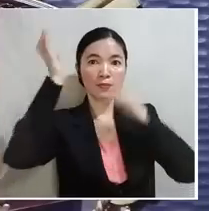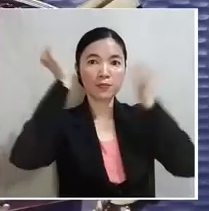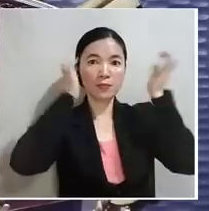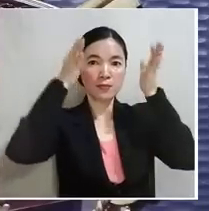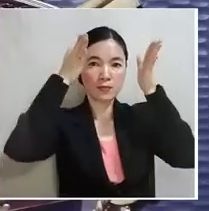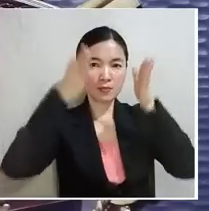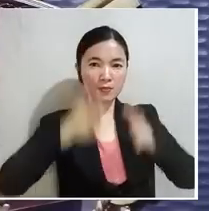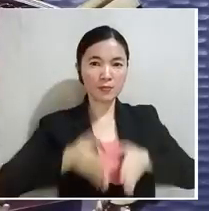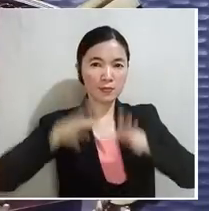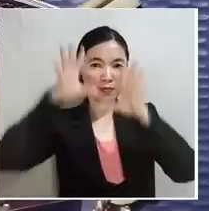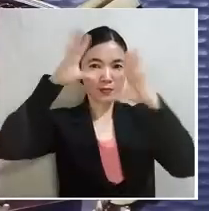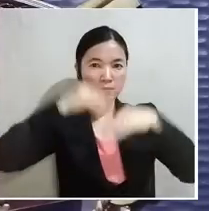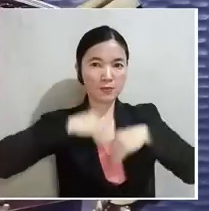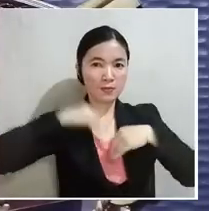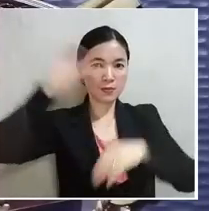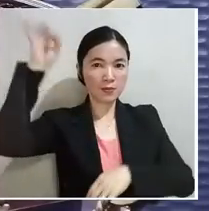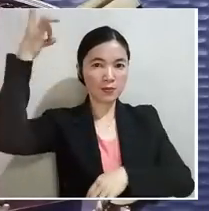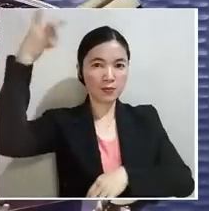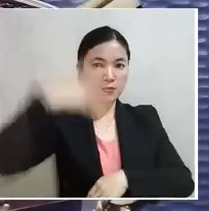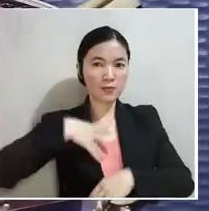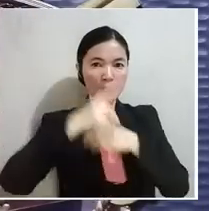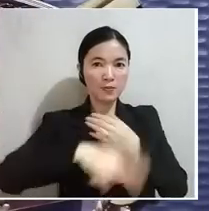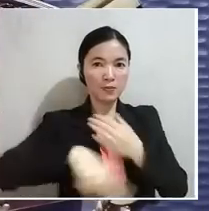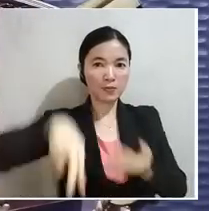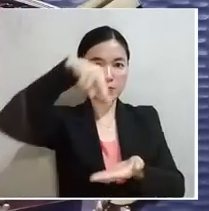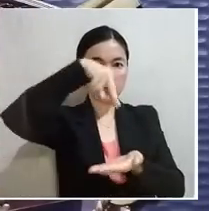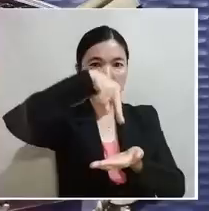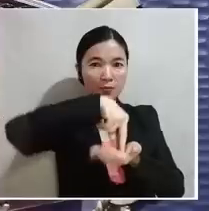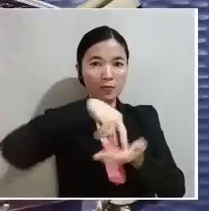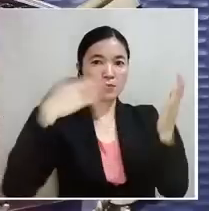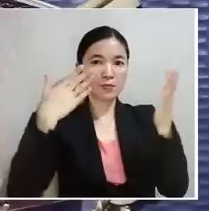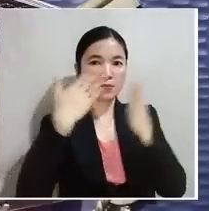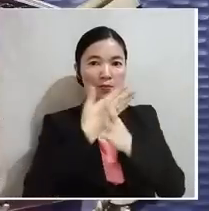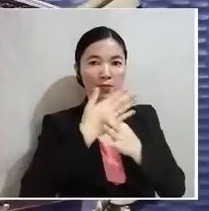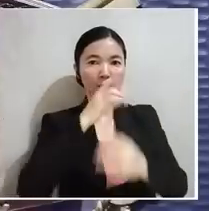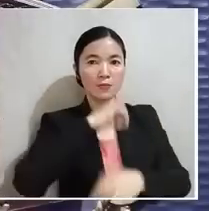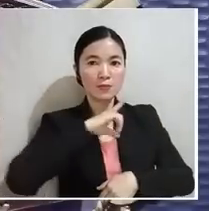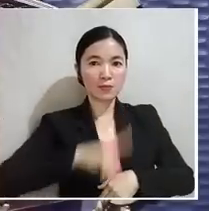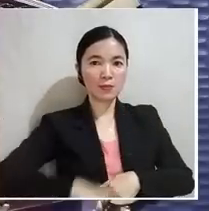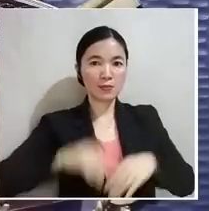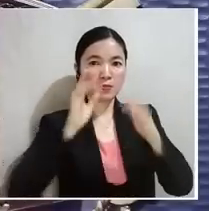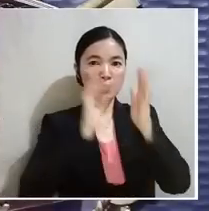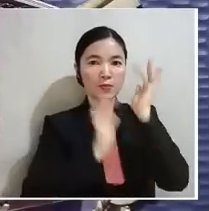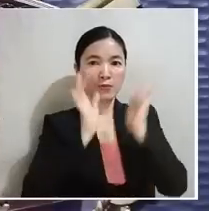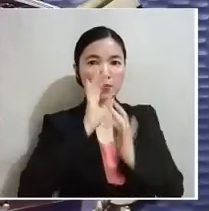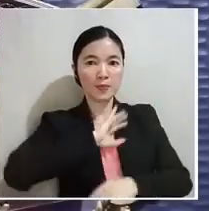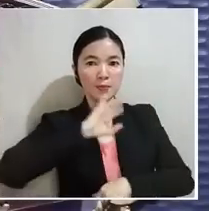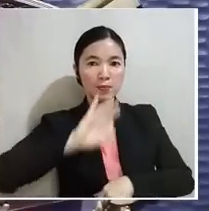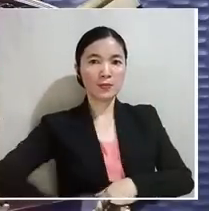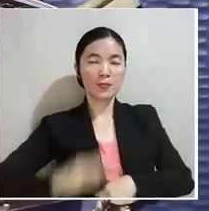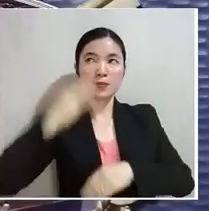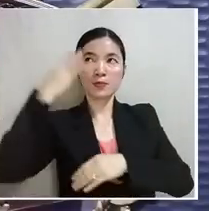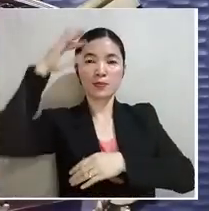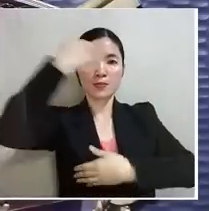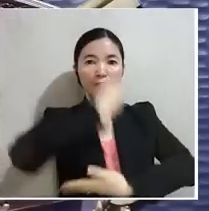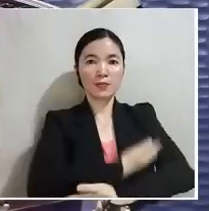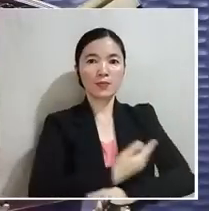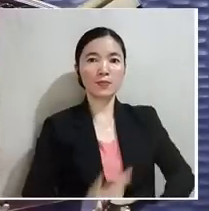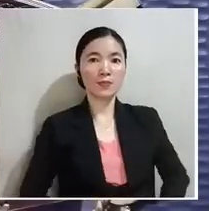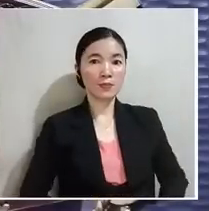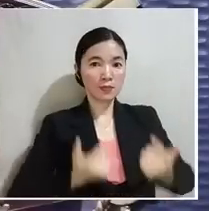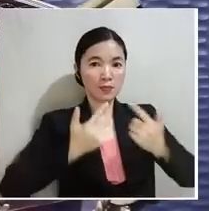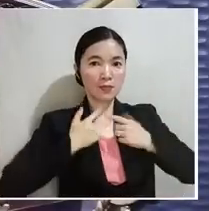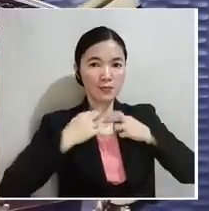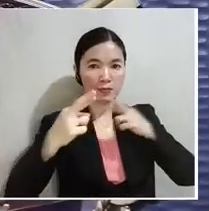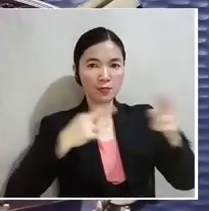the grace of the resurrection through our Lord Jesus Christ, your Son, who lives and reigns with you